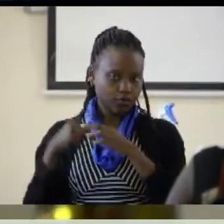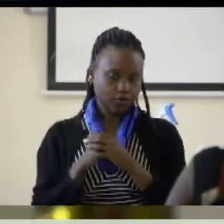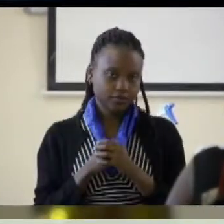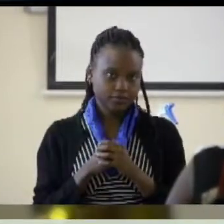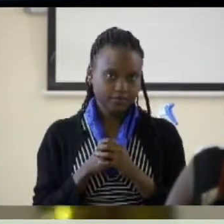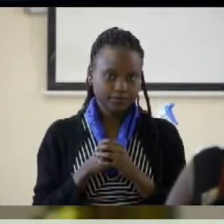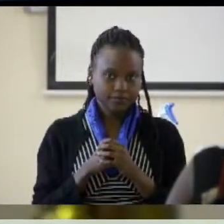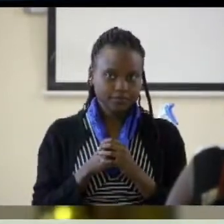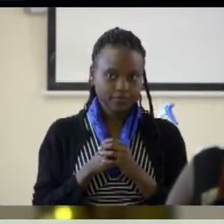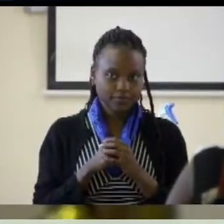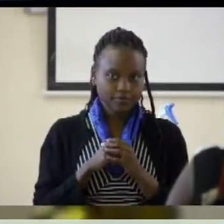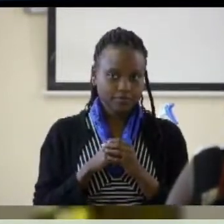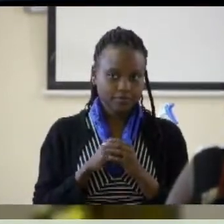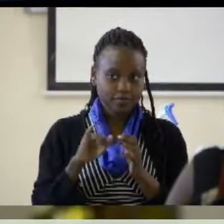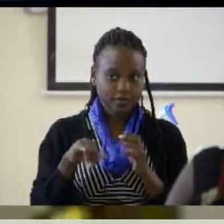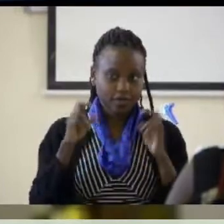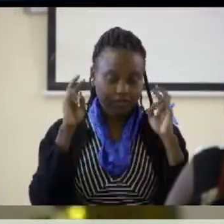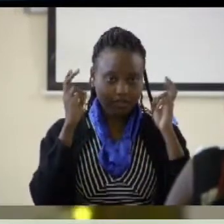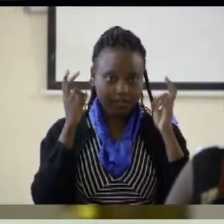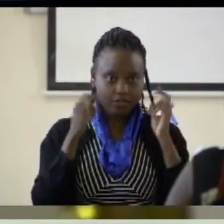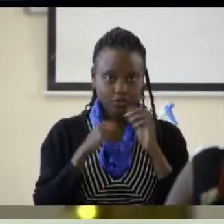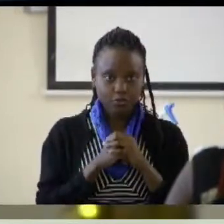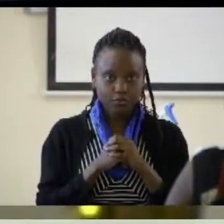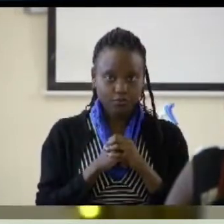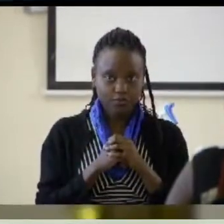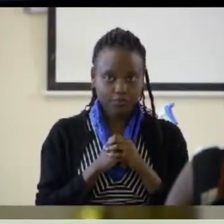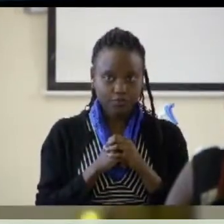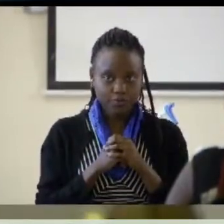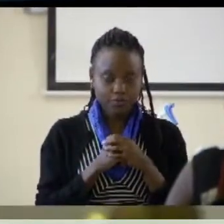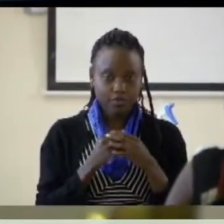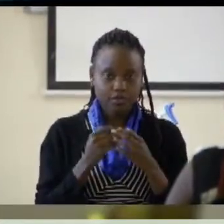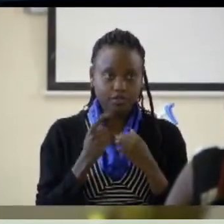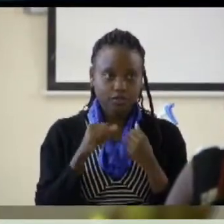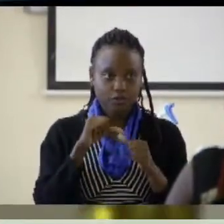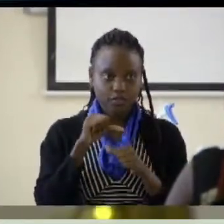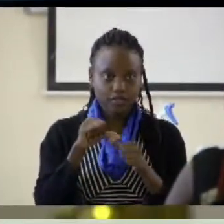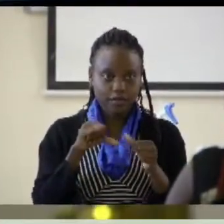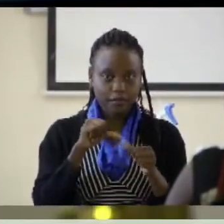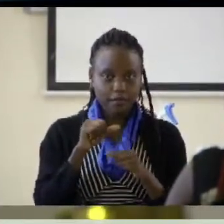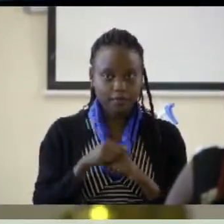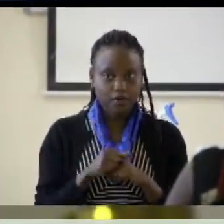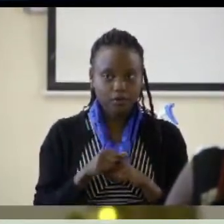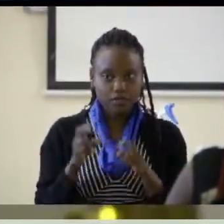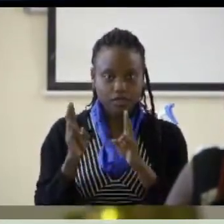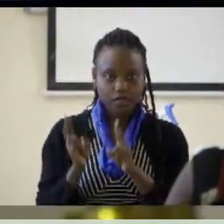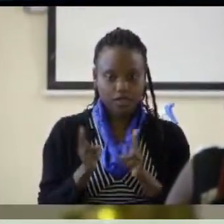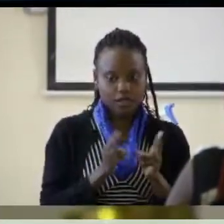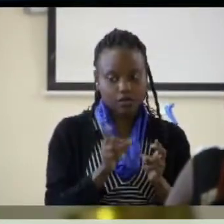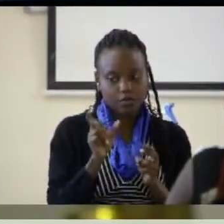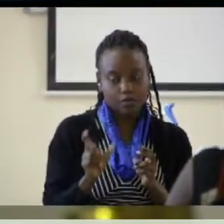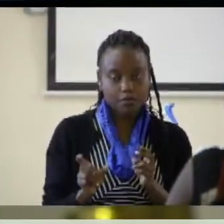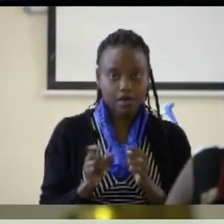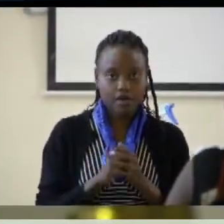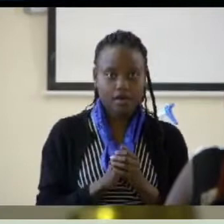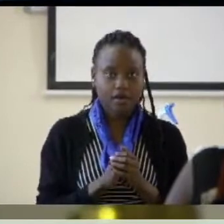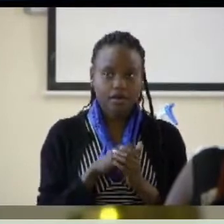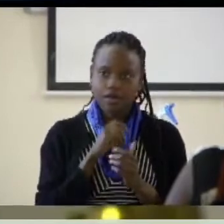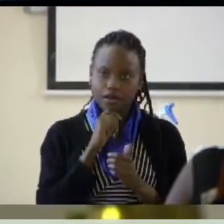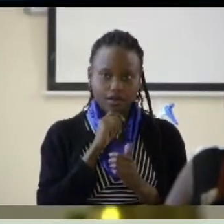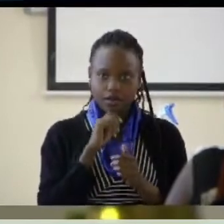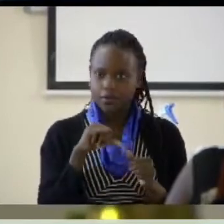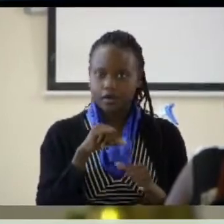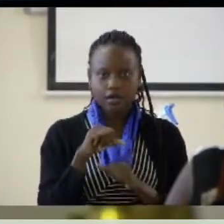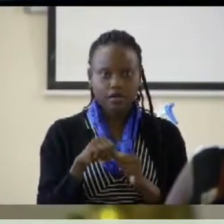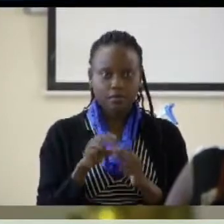Because you see that's an issue. He talked about the common man, and I wondered about